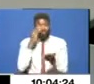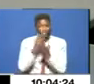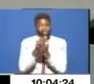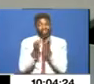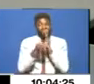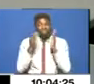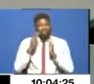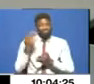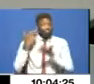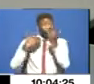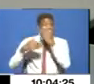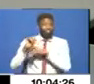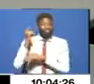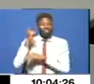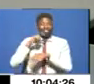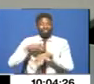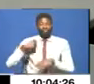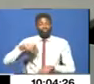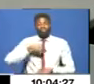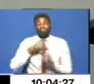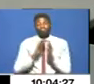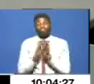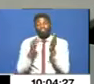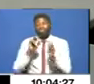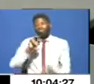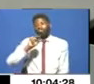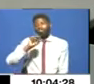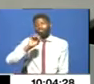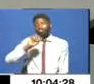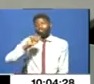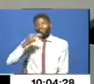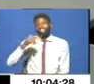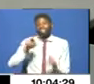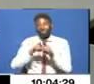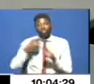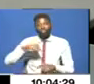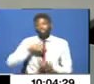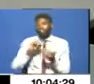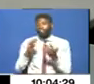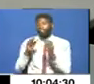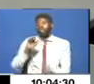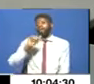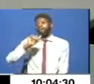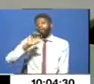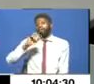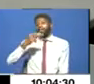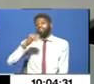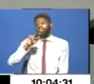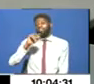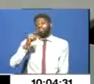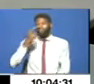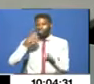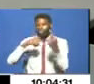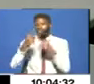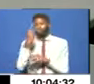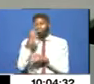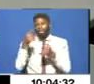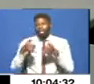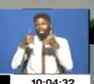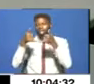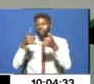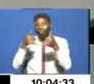we celebrate Dr. Noah Wekesa, we celebrate Serfine Achieng Ouma, who won two awards at the Journalists for